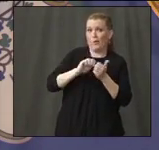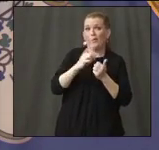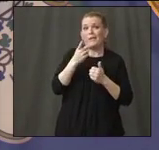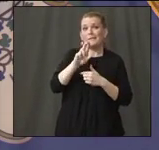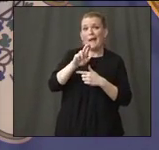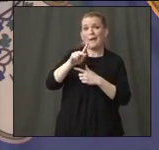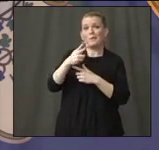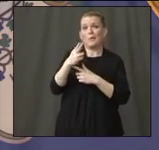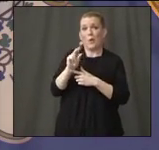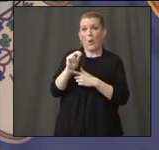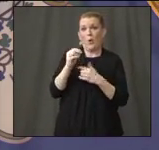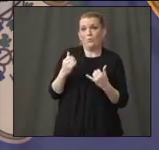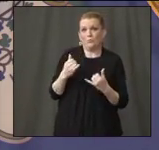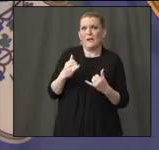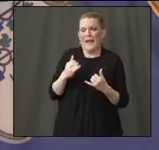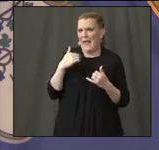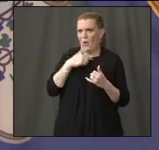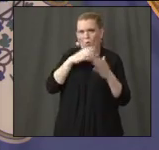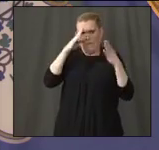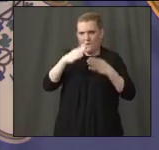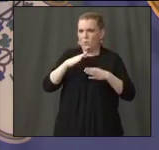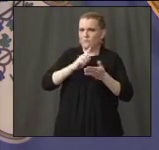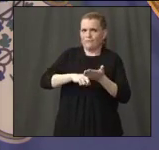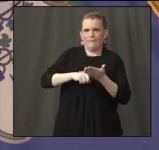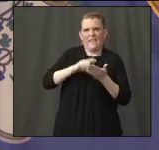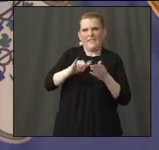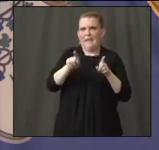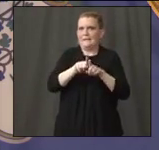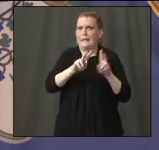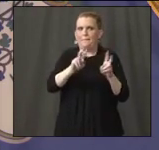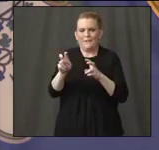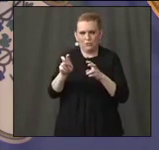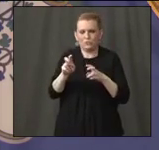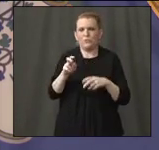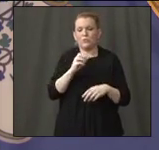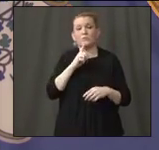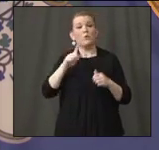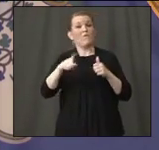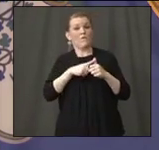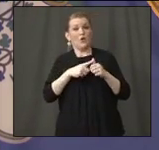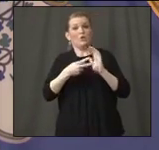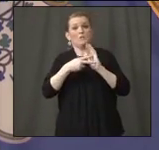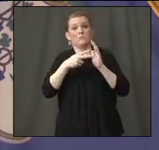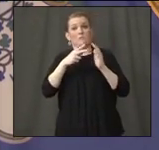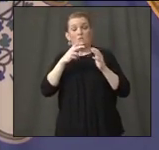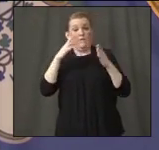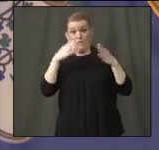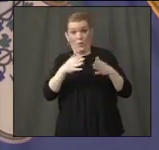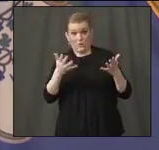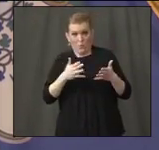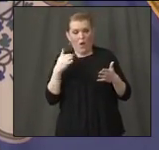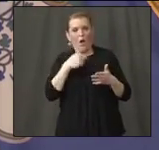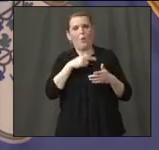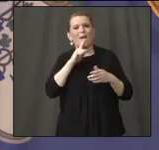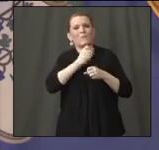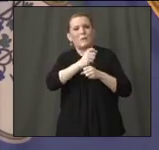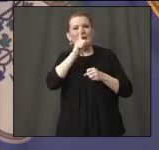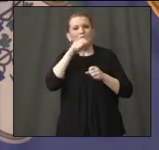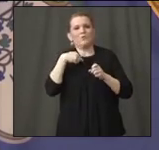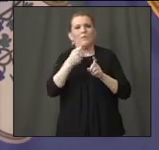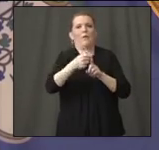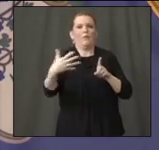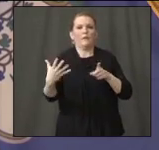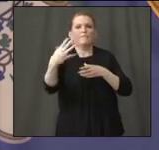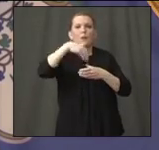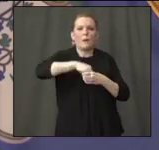One, we've got to do a better job of broadening the testing base, get out to all the communities. We heard talk yesterday about the underserved